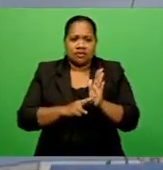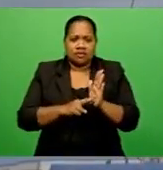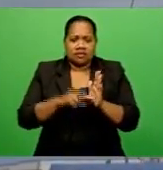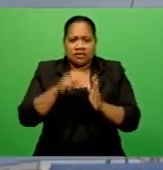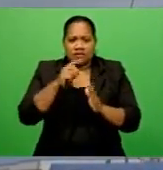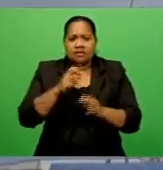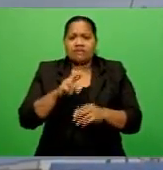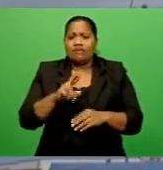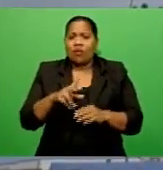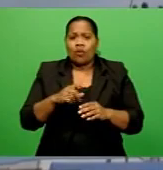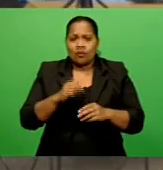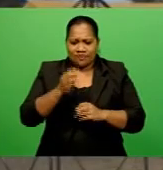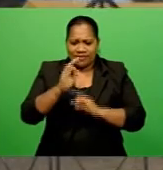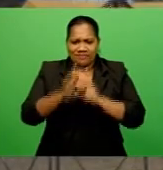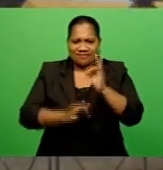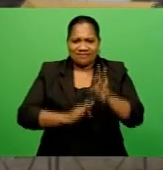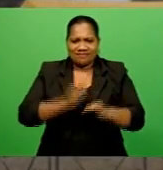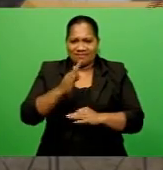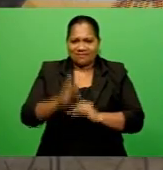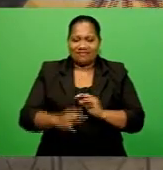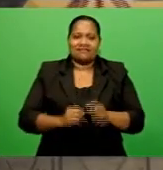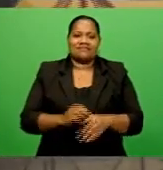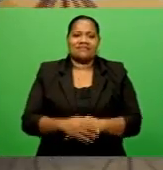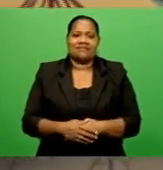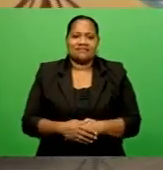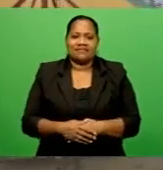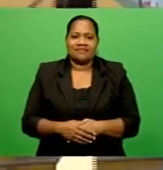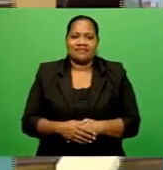New regulations to govern festivals.